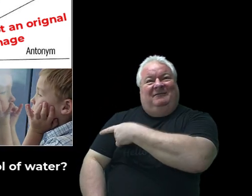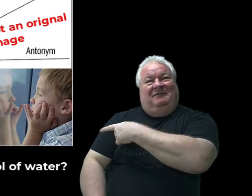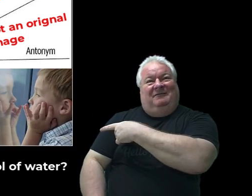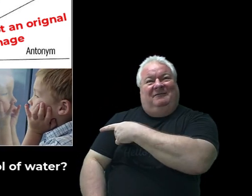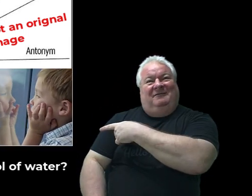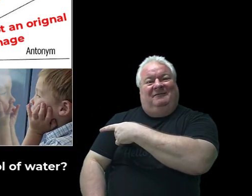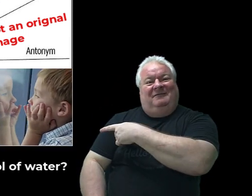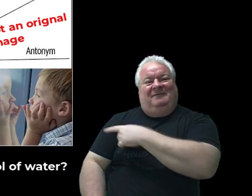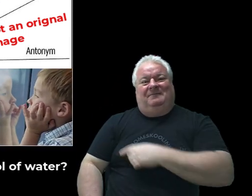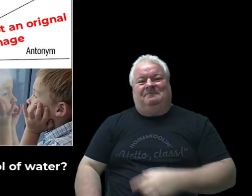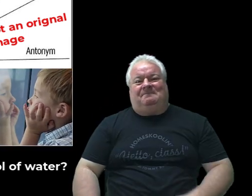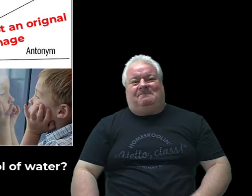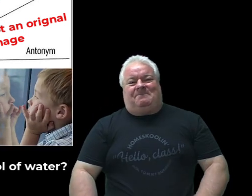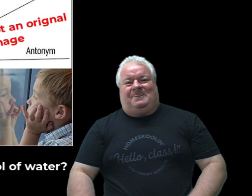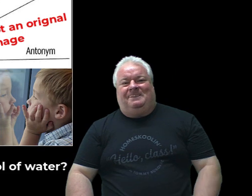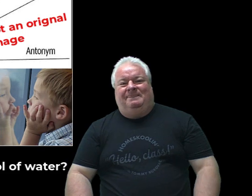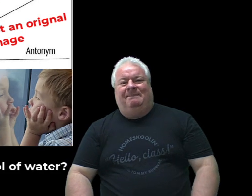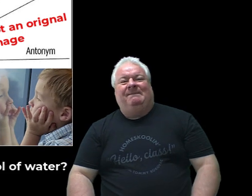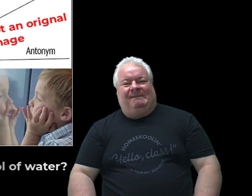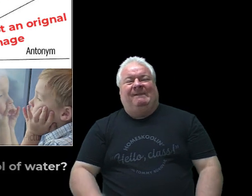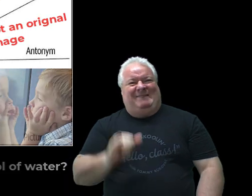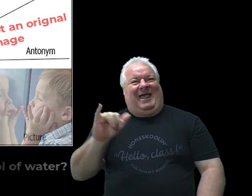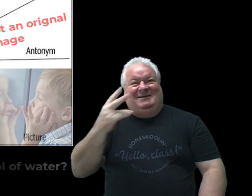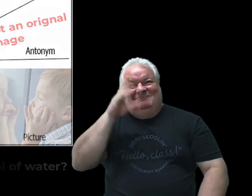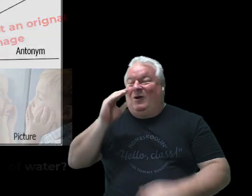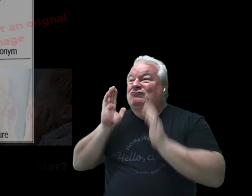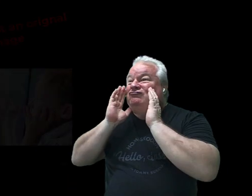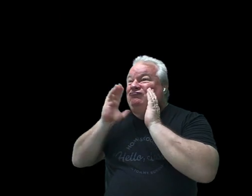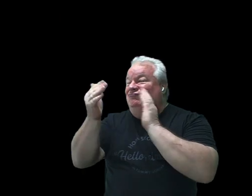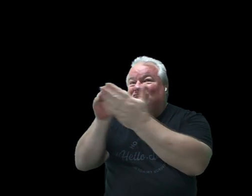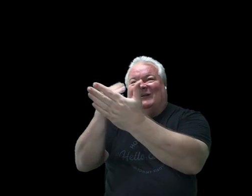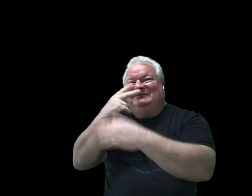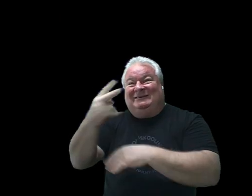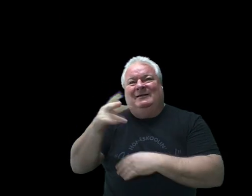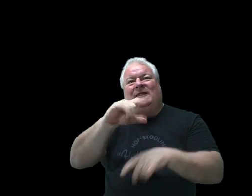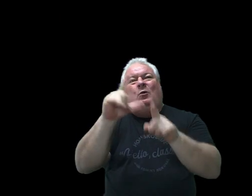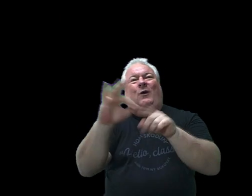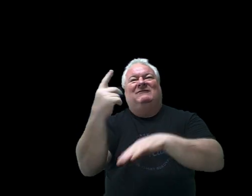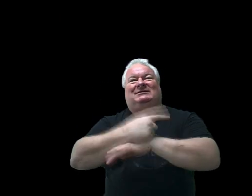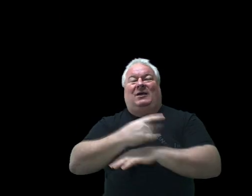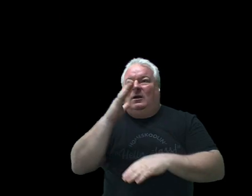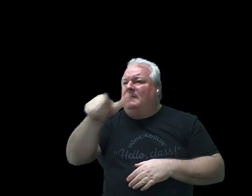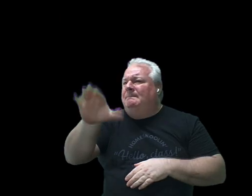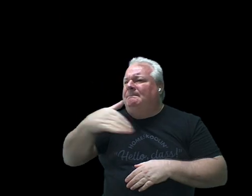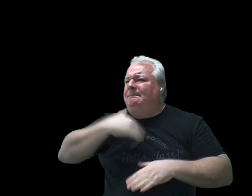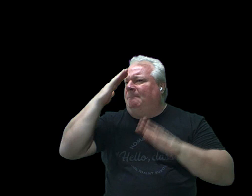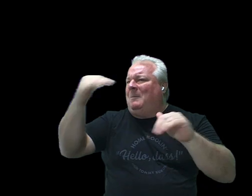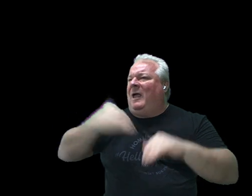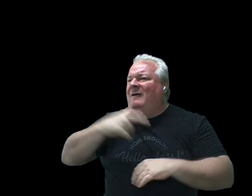word reflection. And that is our word of the day. I hope we have some fifth